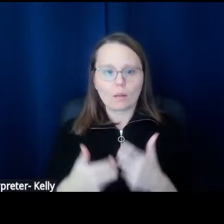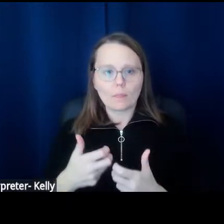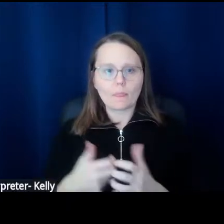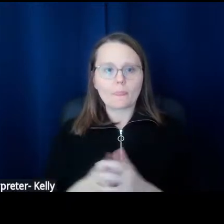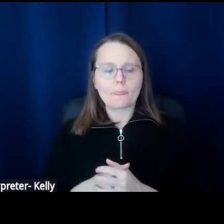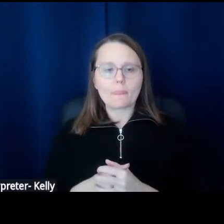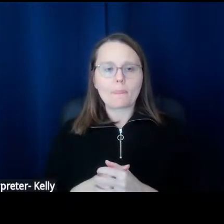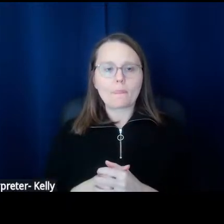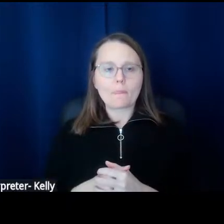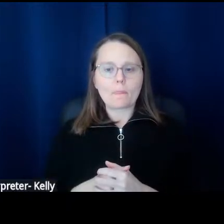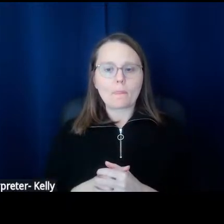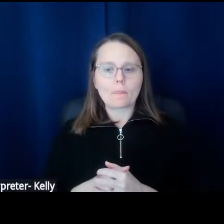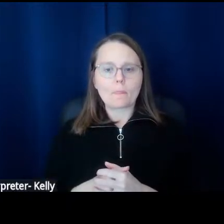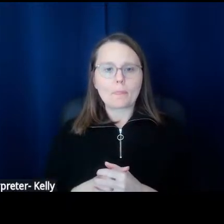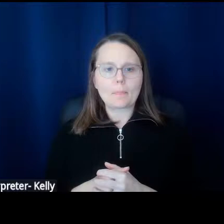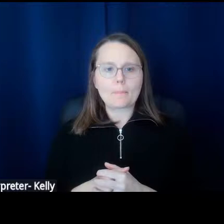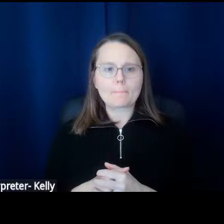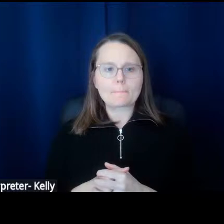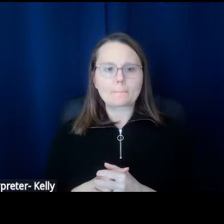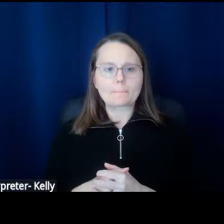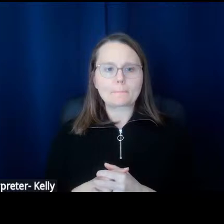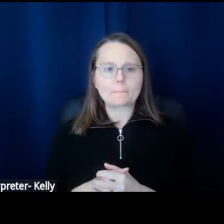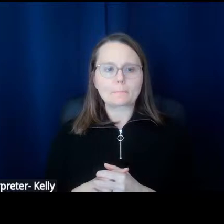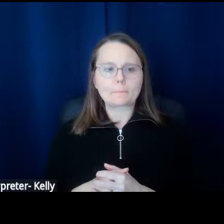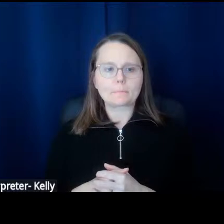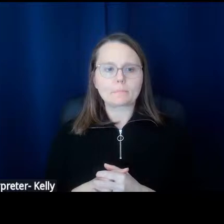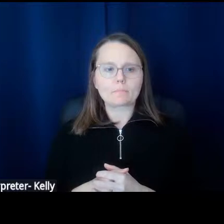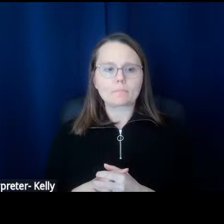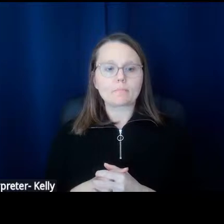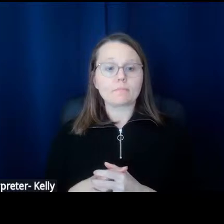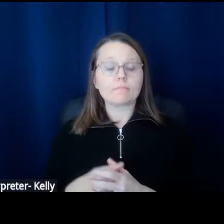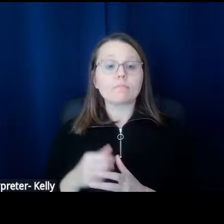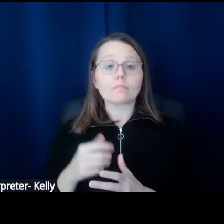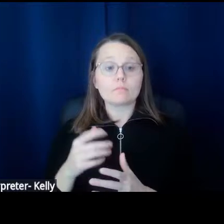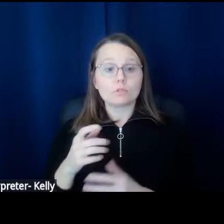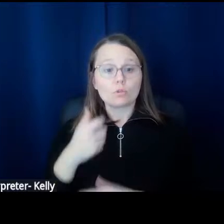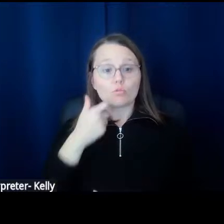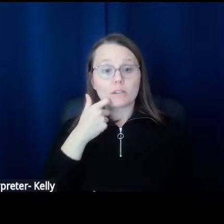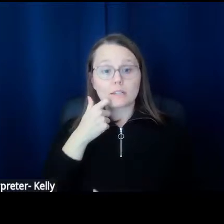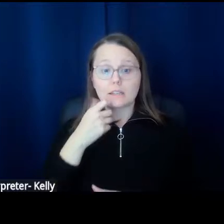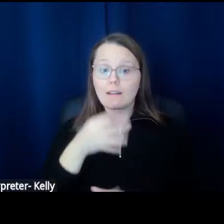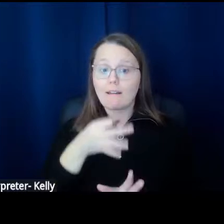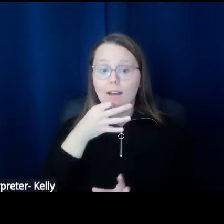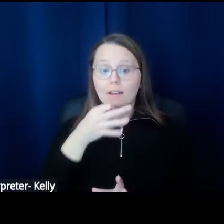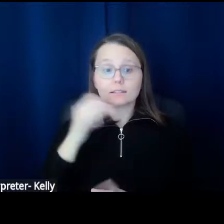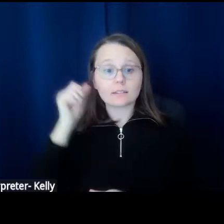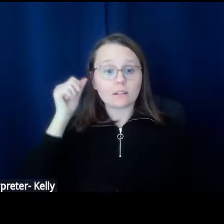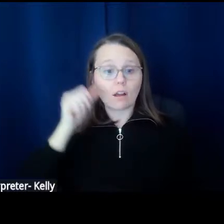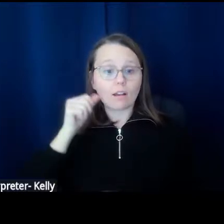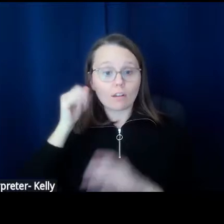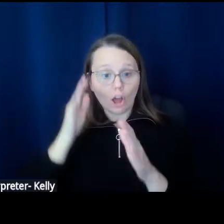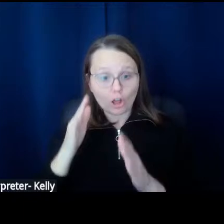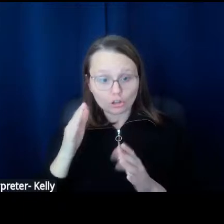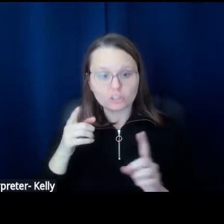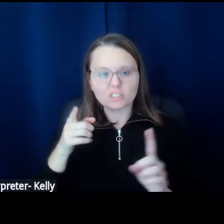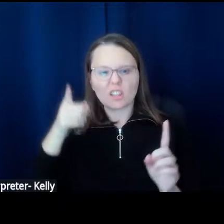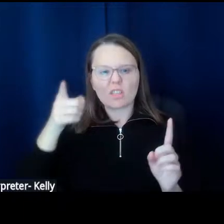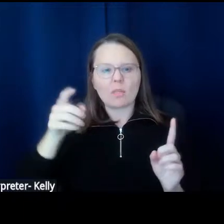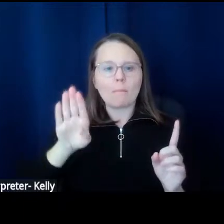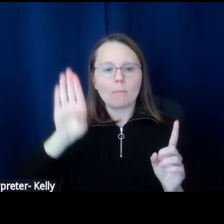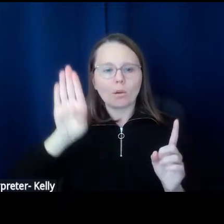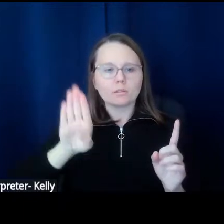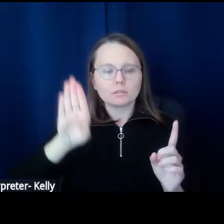recently, excellent audiologists here in Boston,